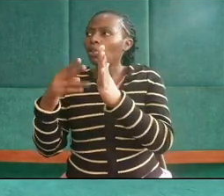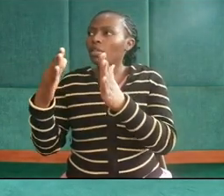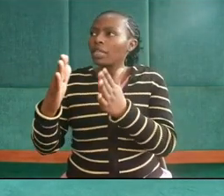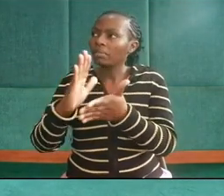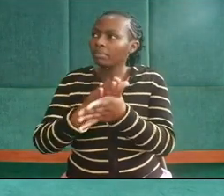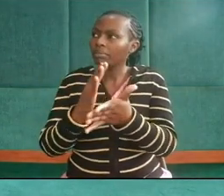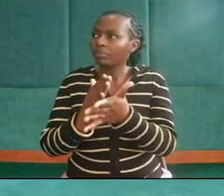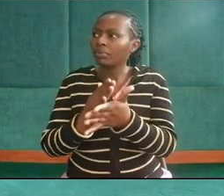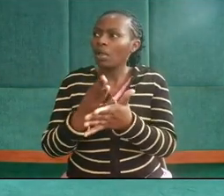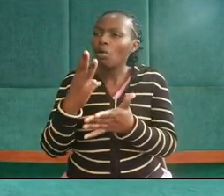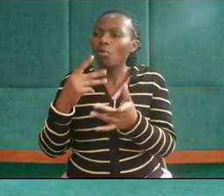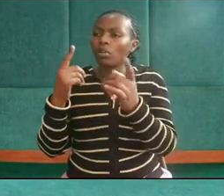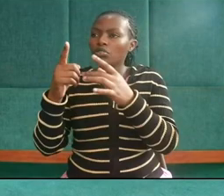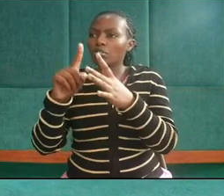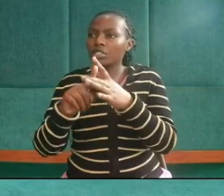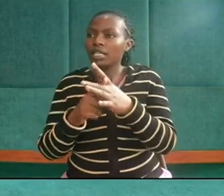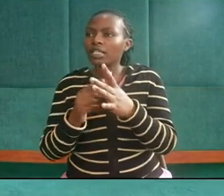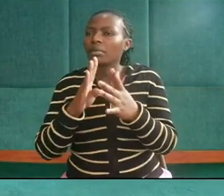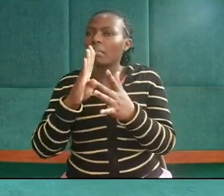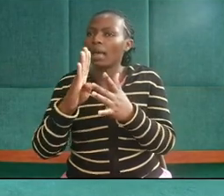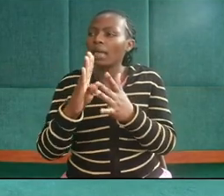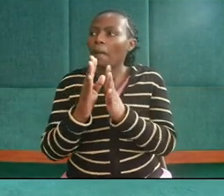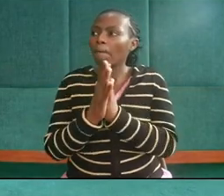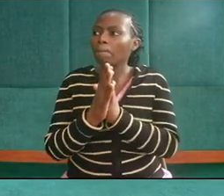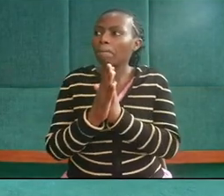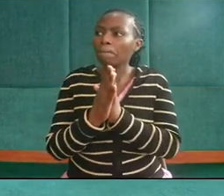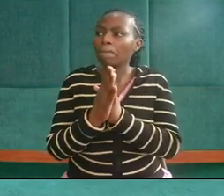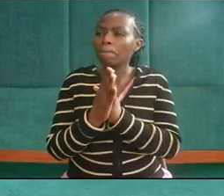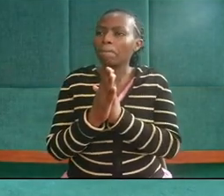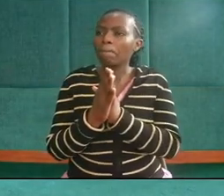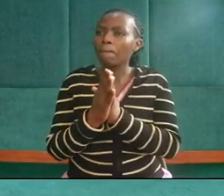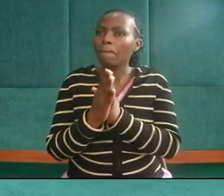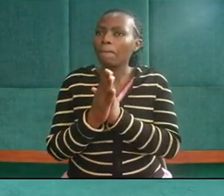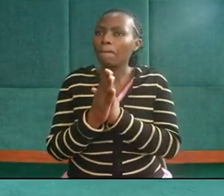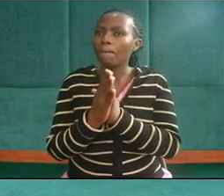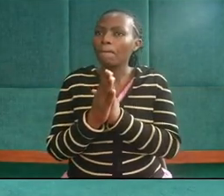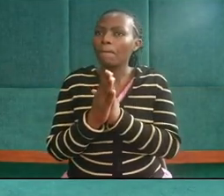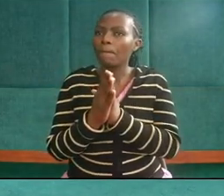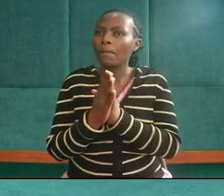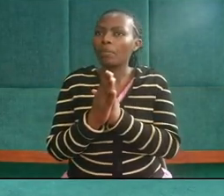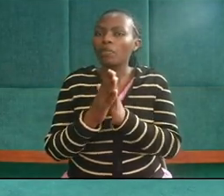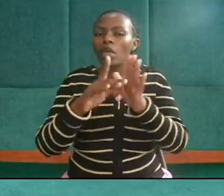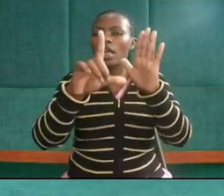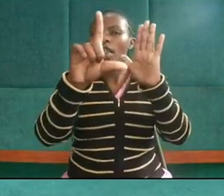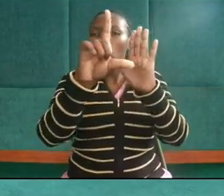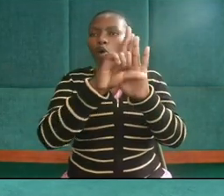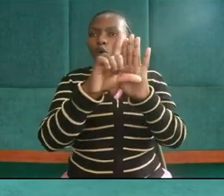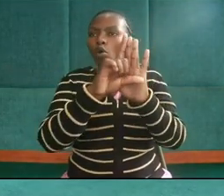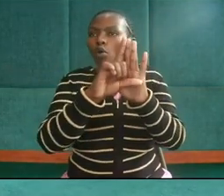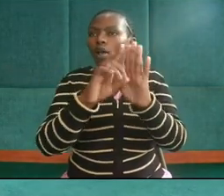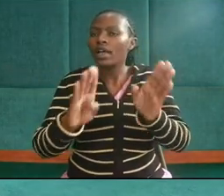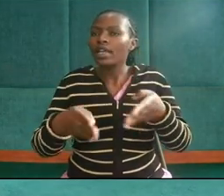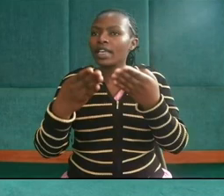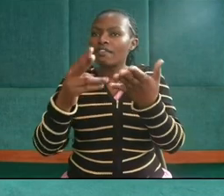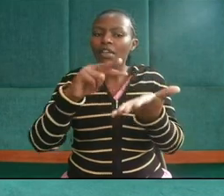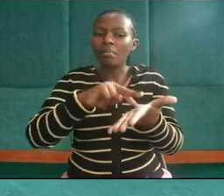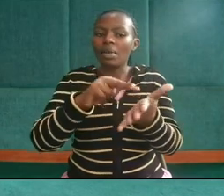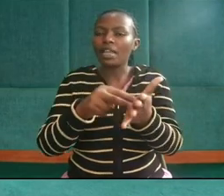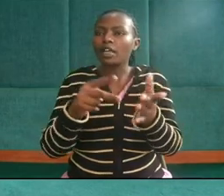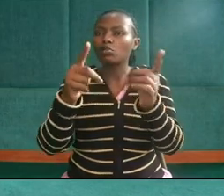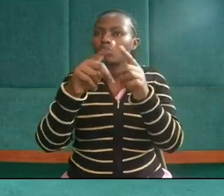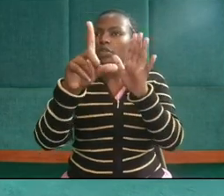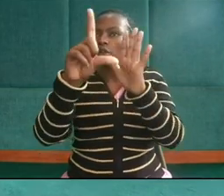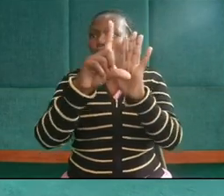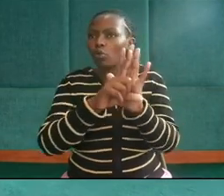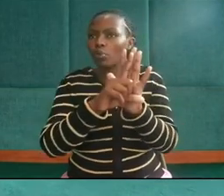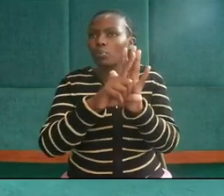we'll start by defining what the law is, okay? So who can